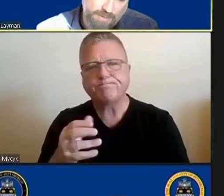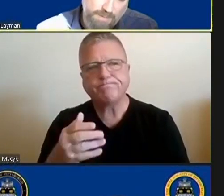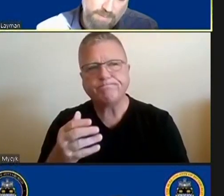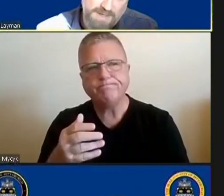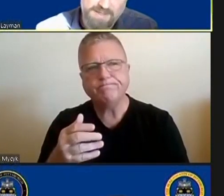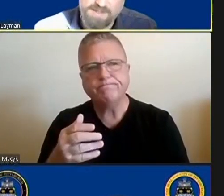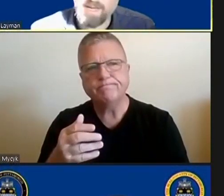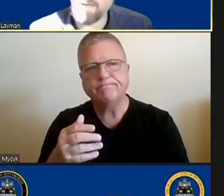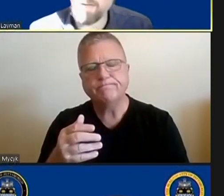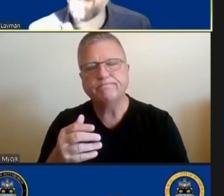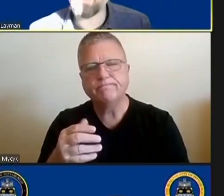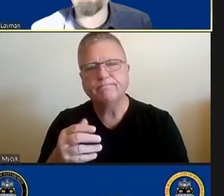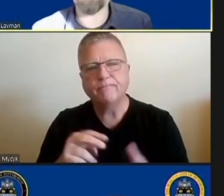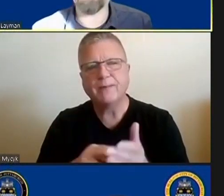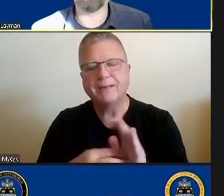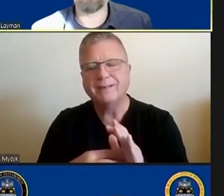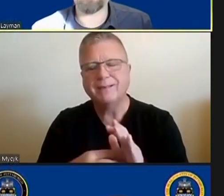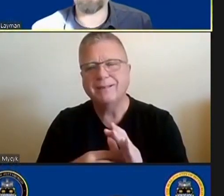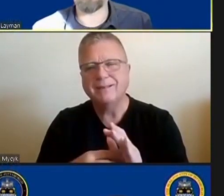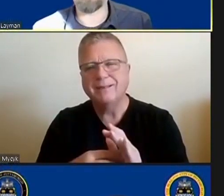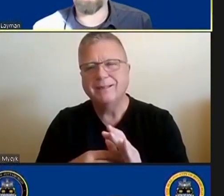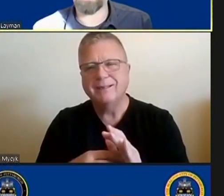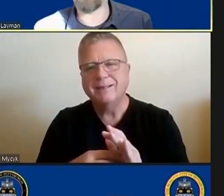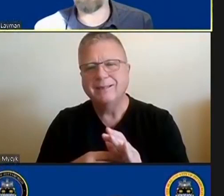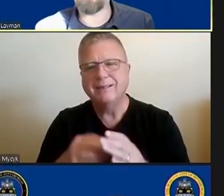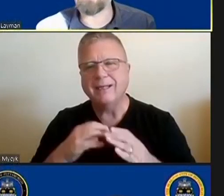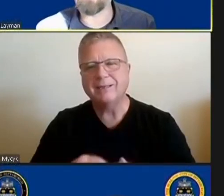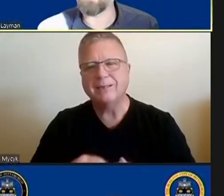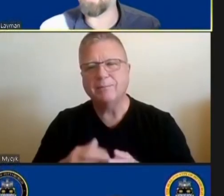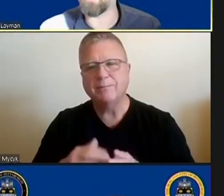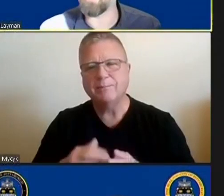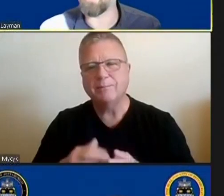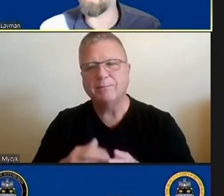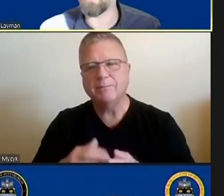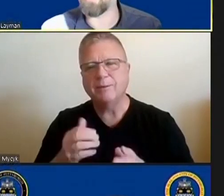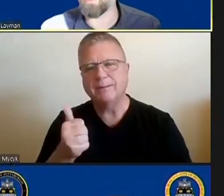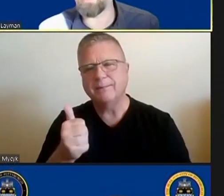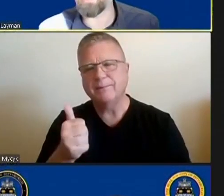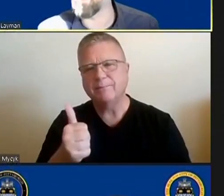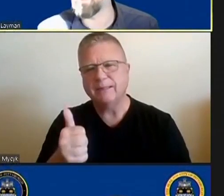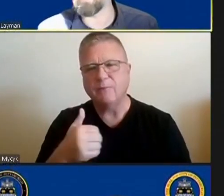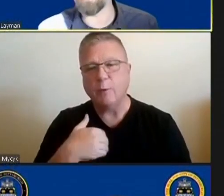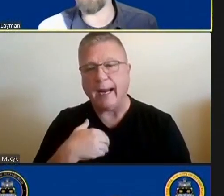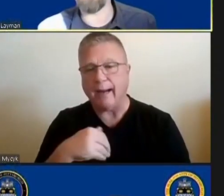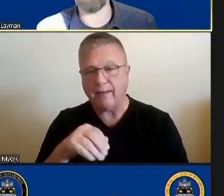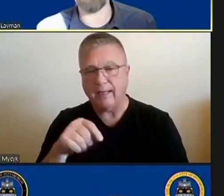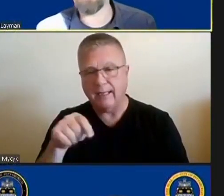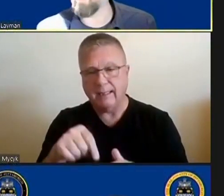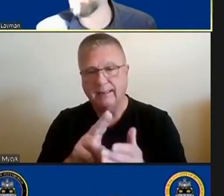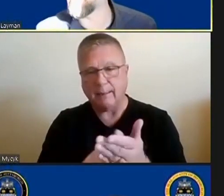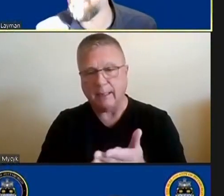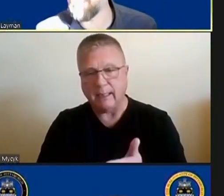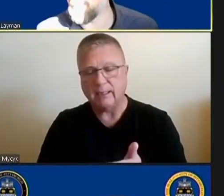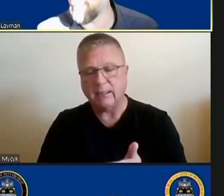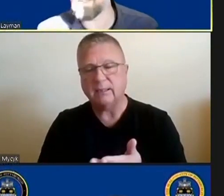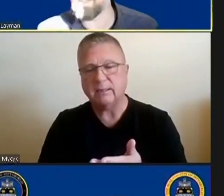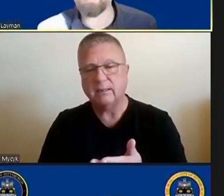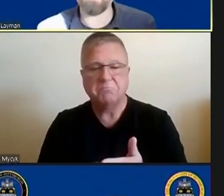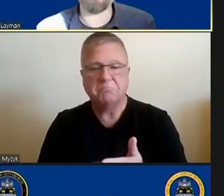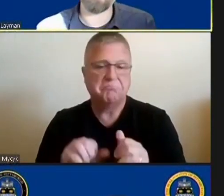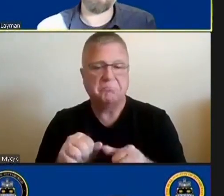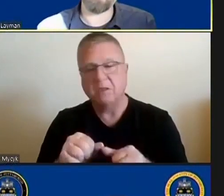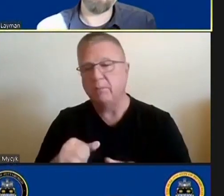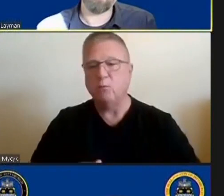it means that customers who have these applications, again, this could be a resident